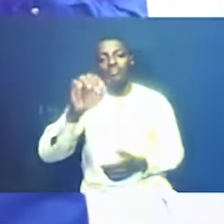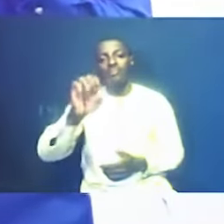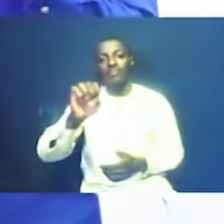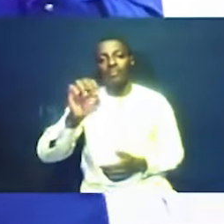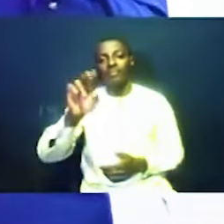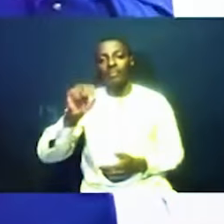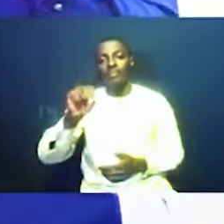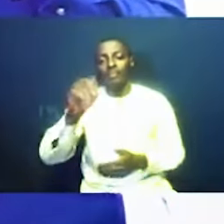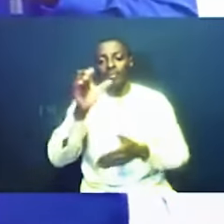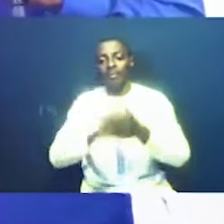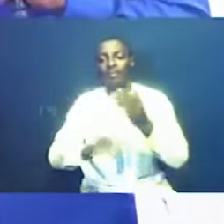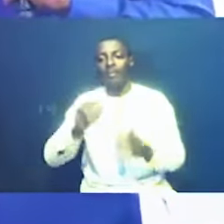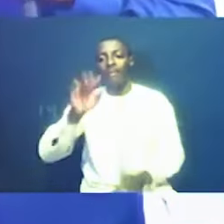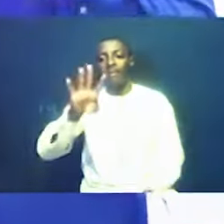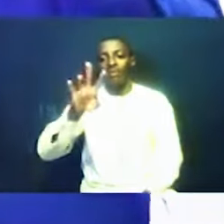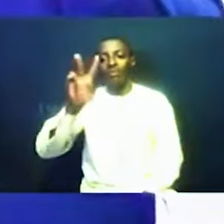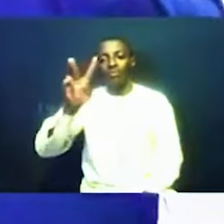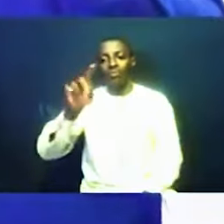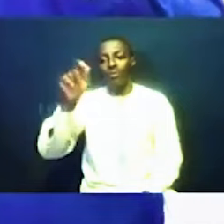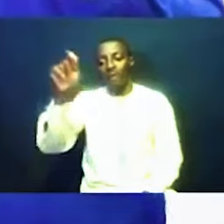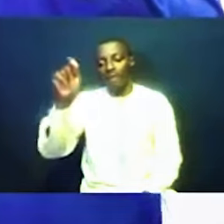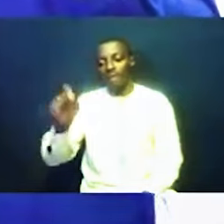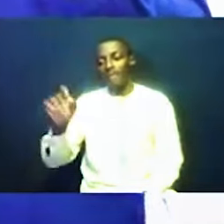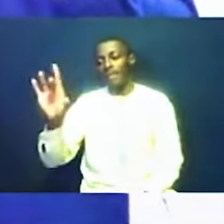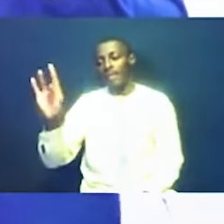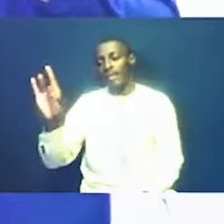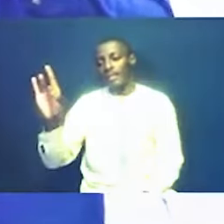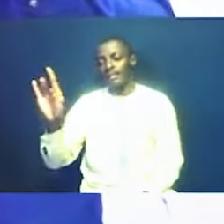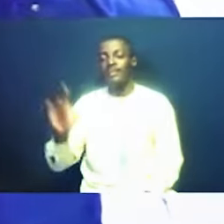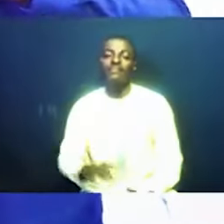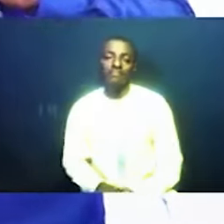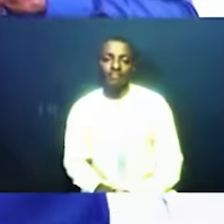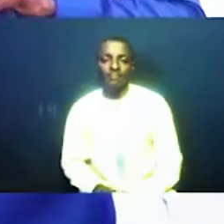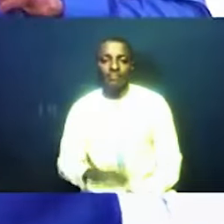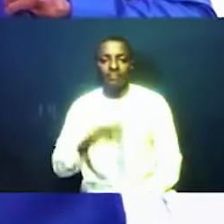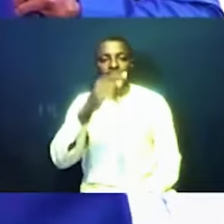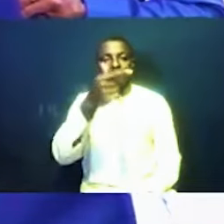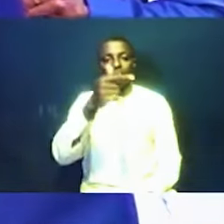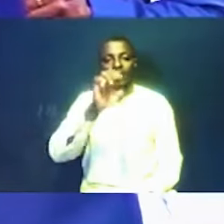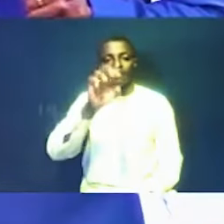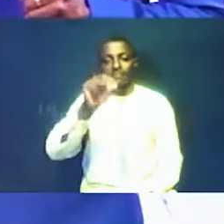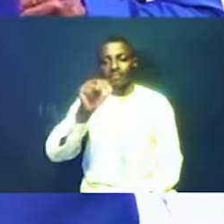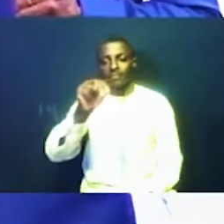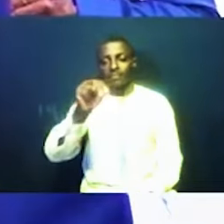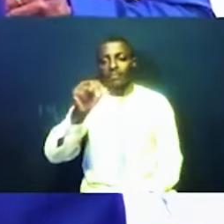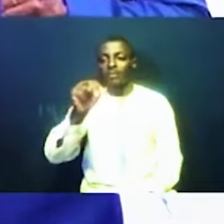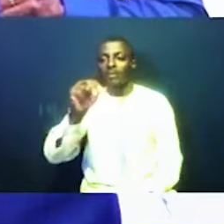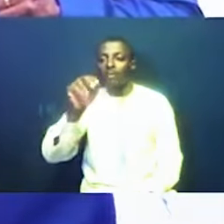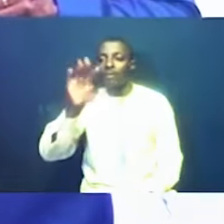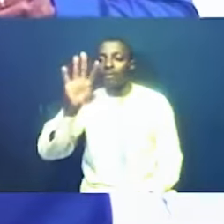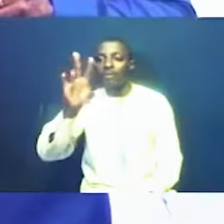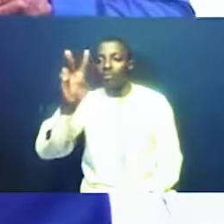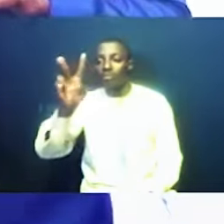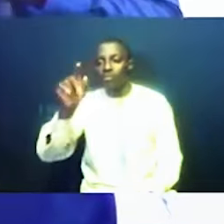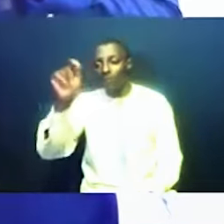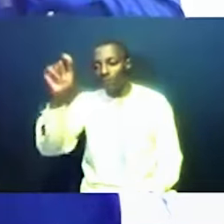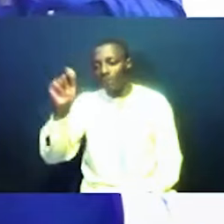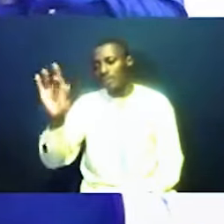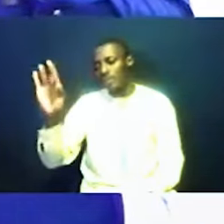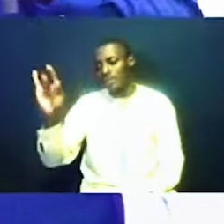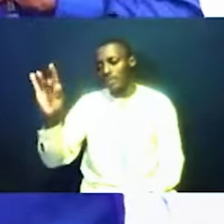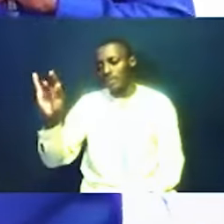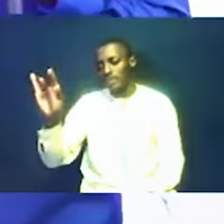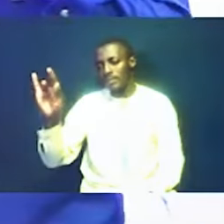42 verse 18. Genesis 42 verse 18. If we can read, let's